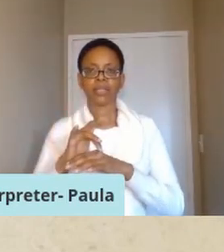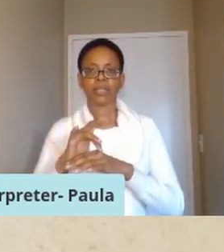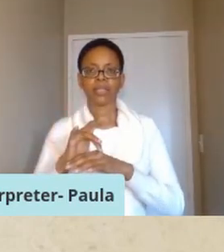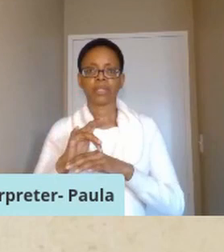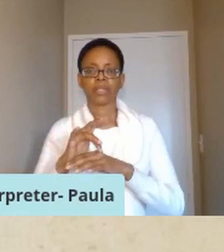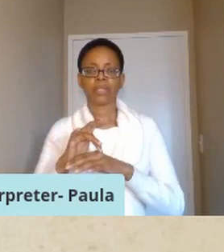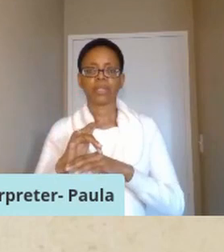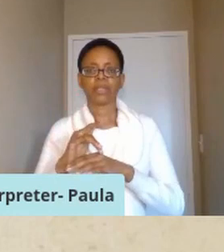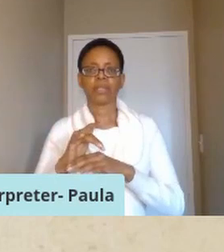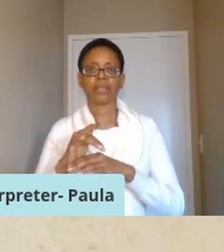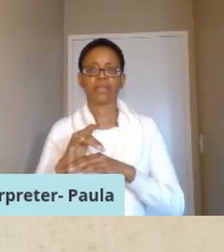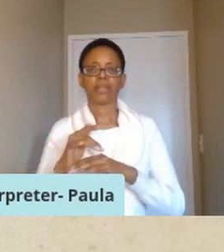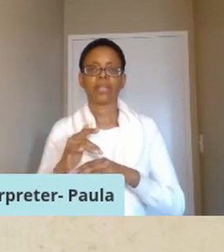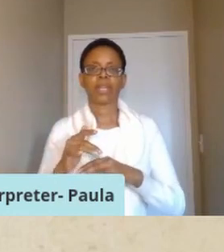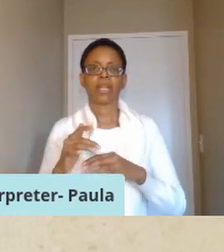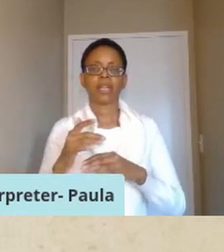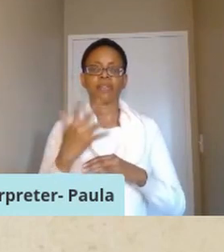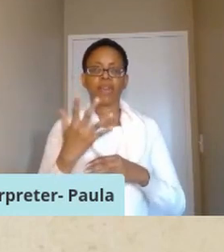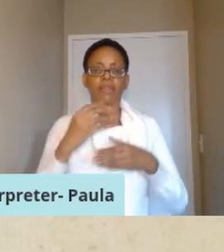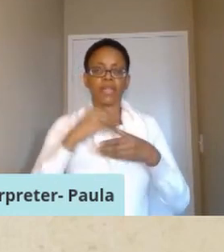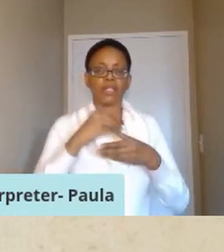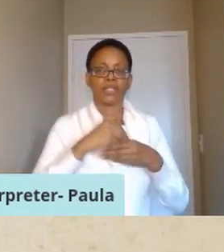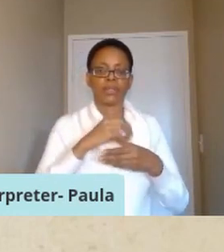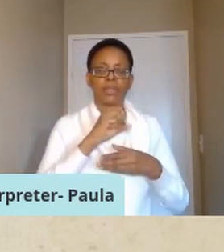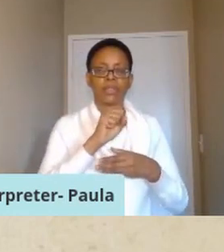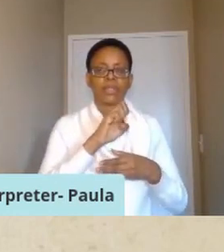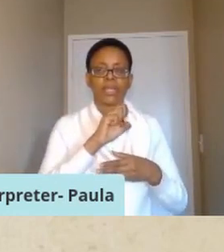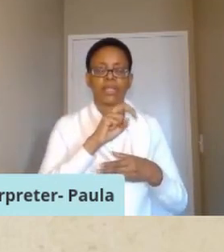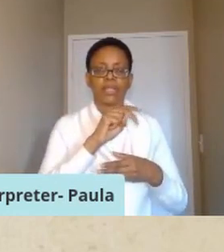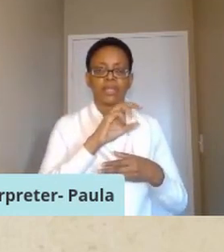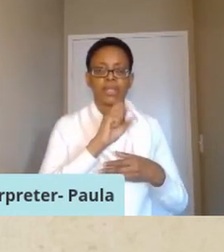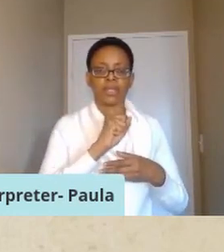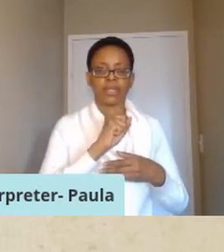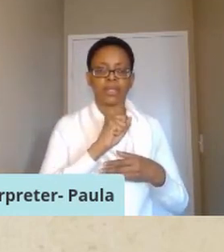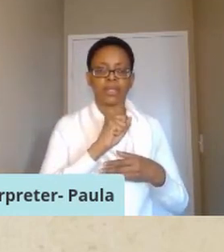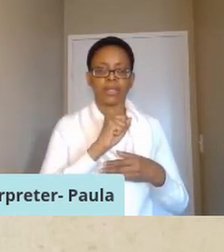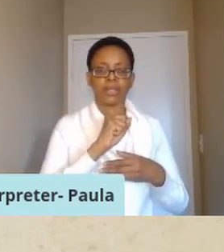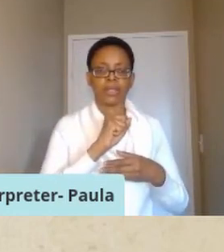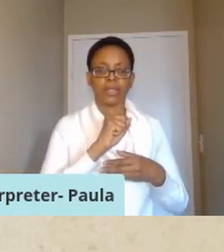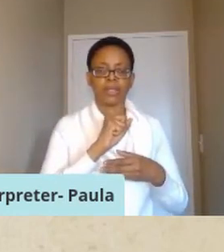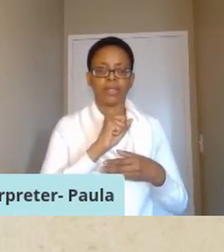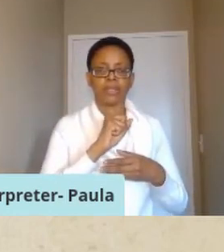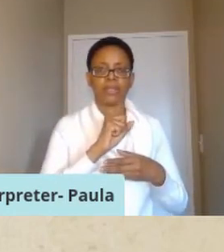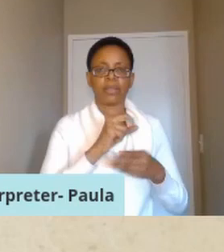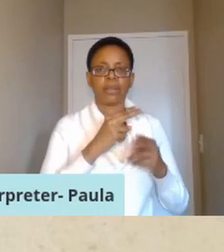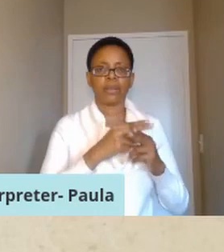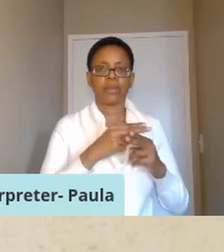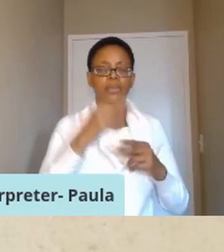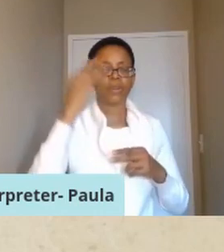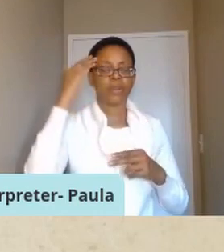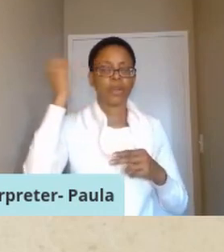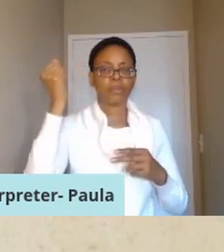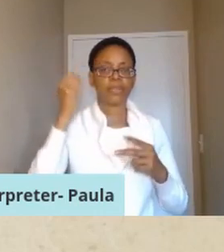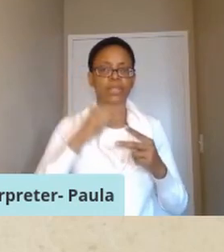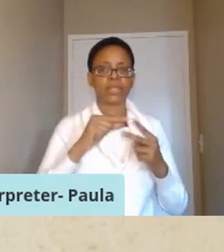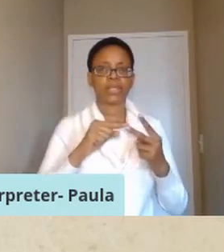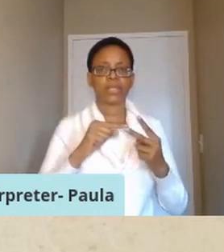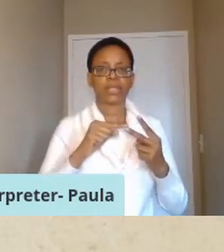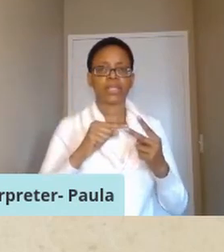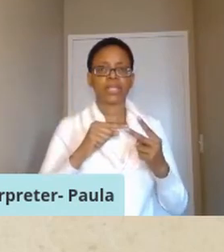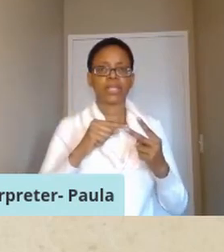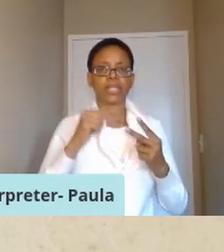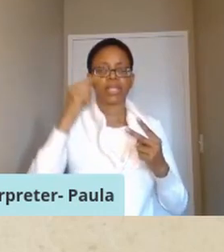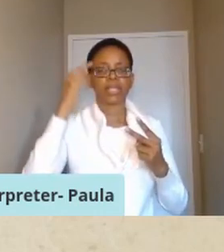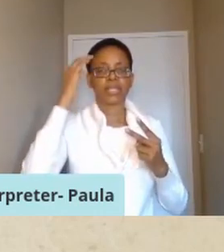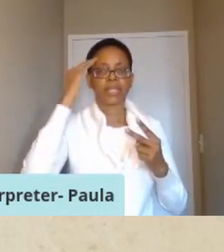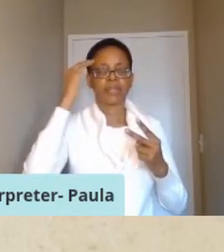and 5 internal senses, hawas batina, which is called. They are the common sense, retentive